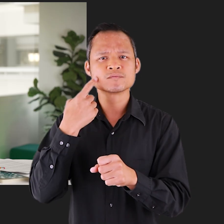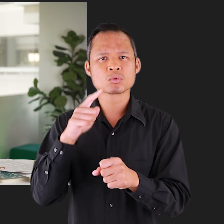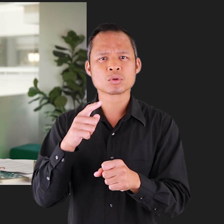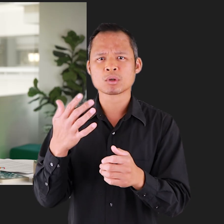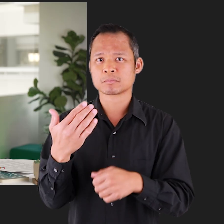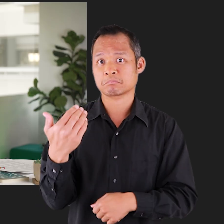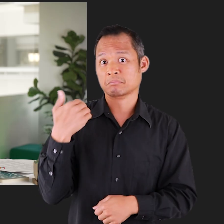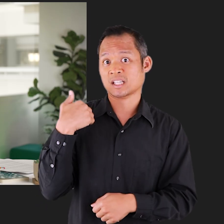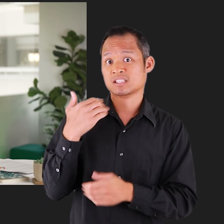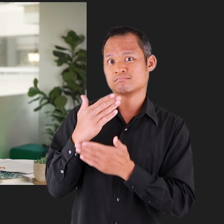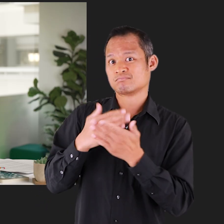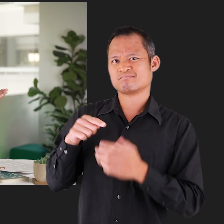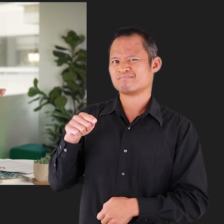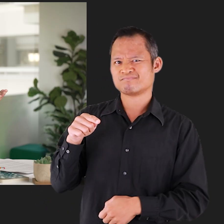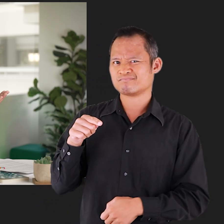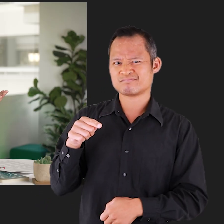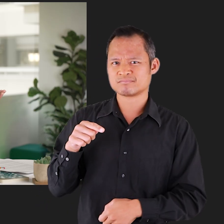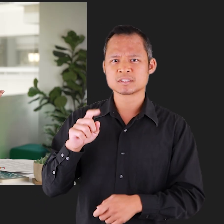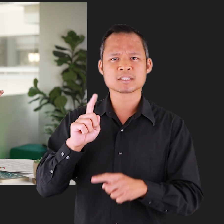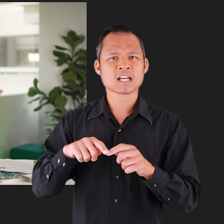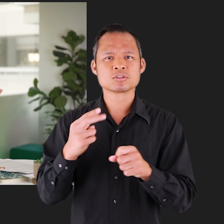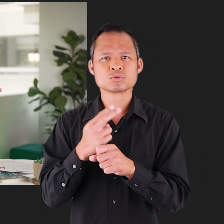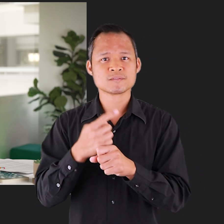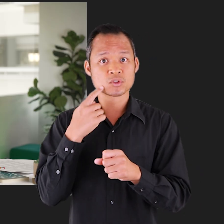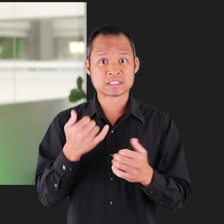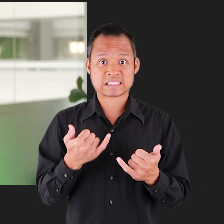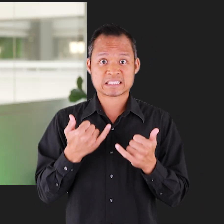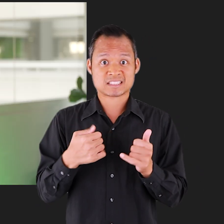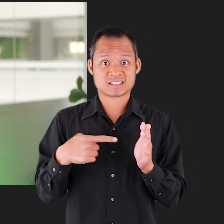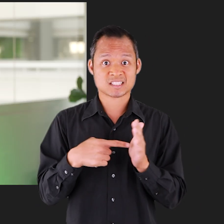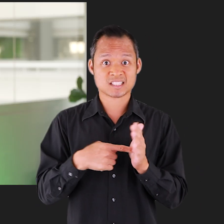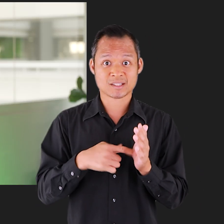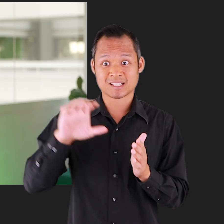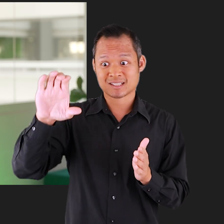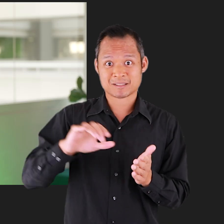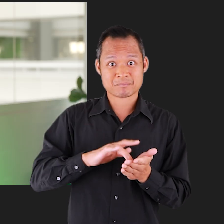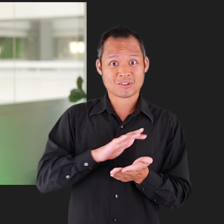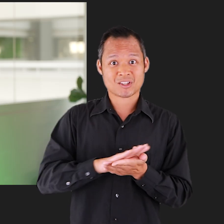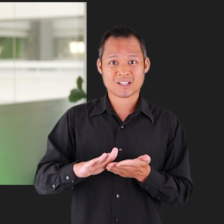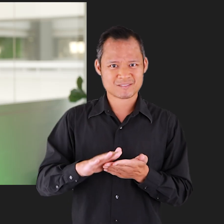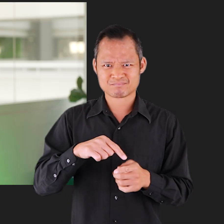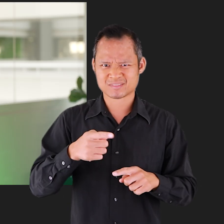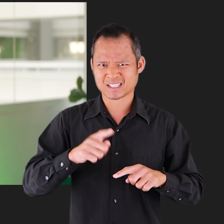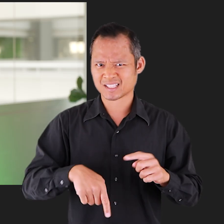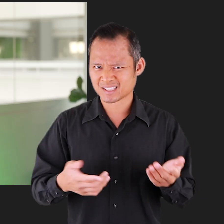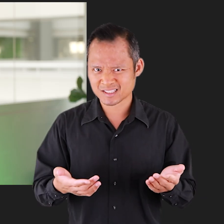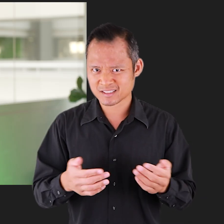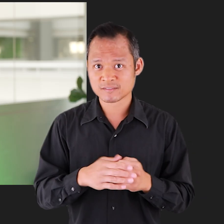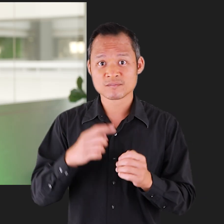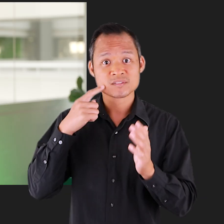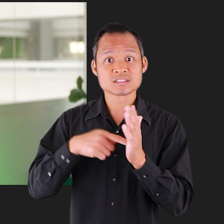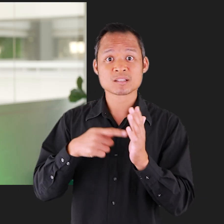this section. That goes in the past purchases section. You cannot use the funds to pay off existing debt you